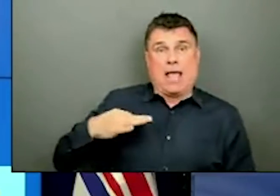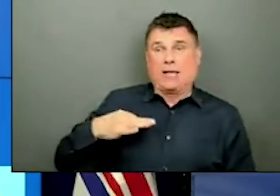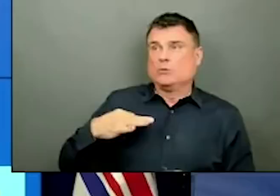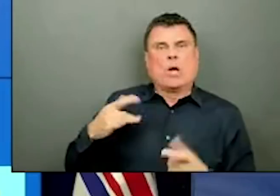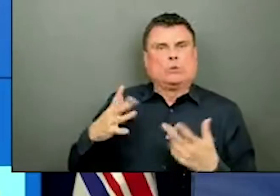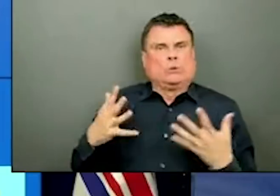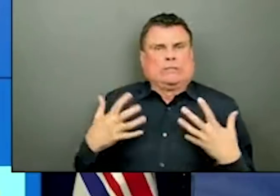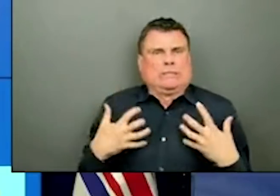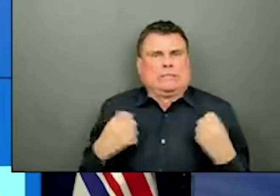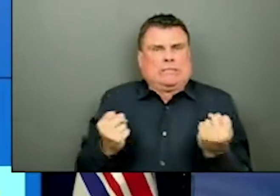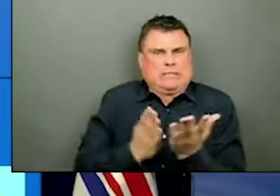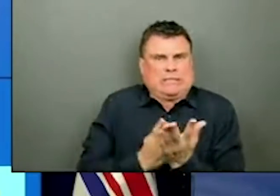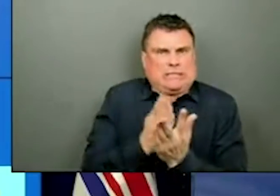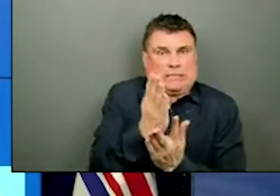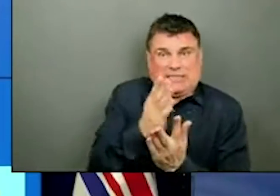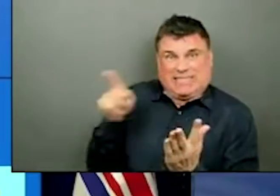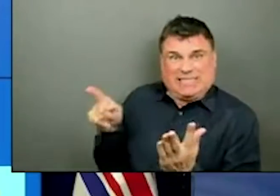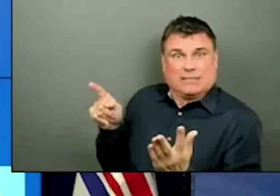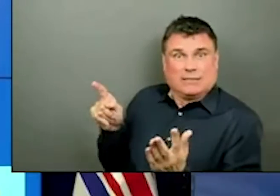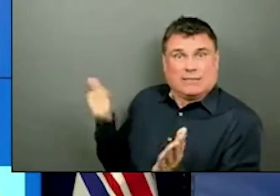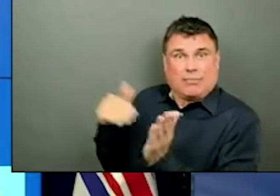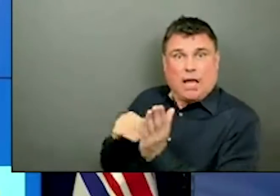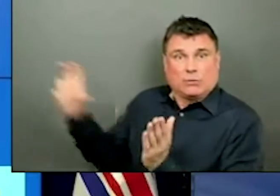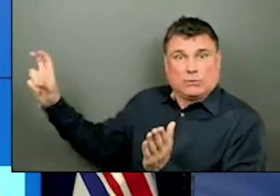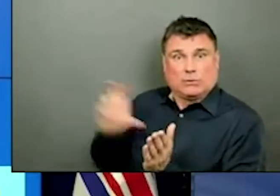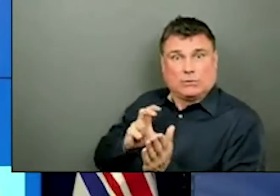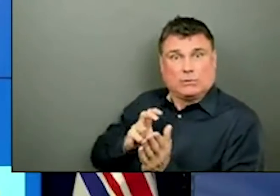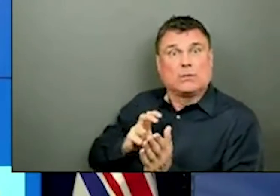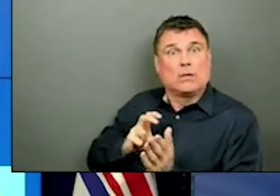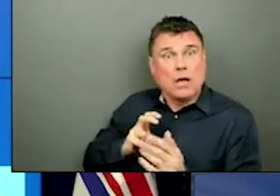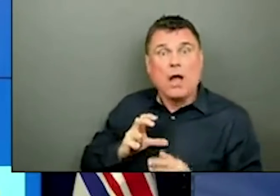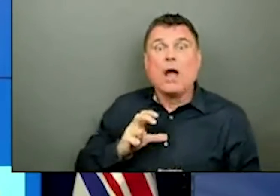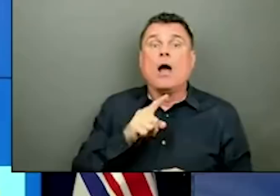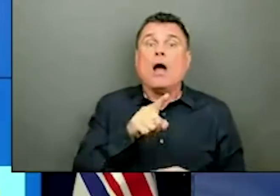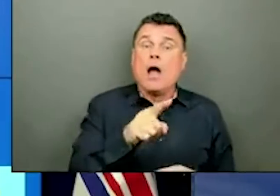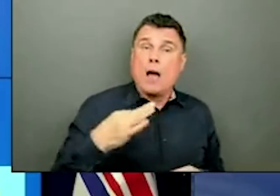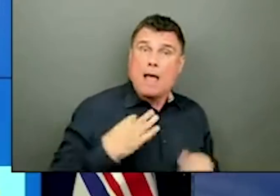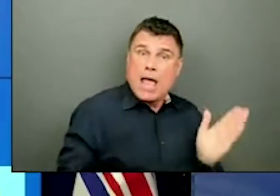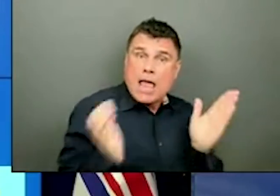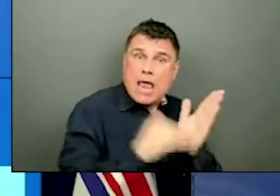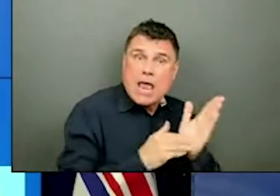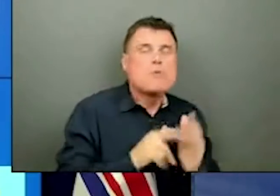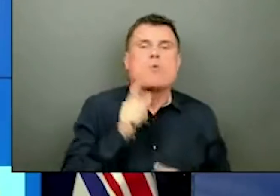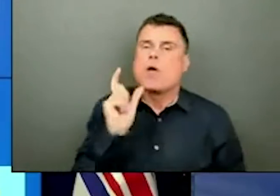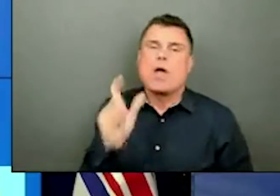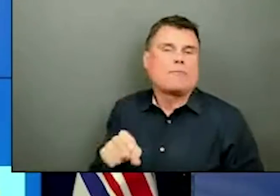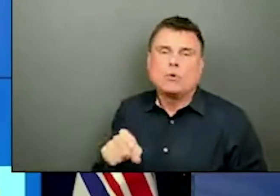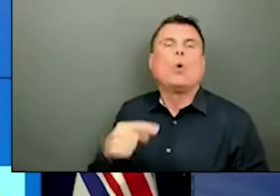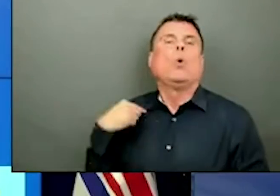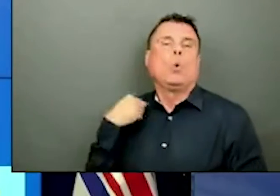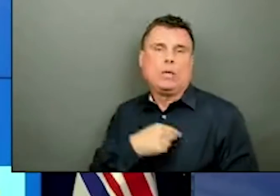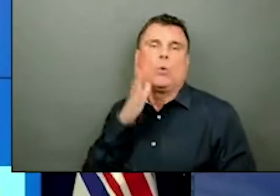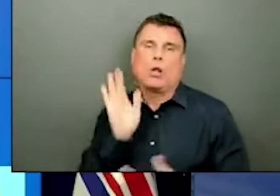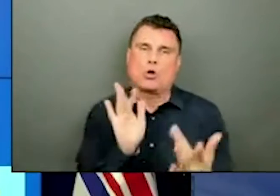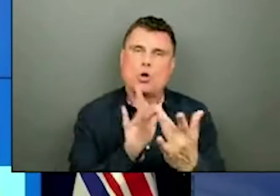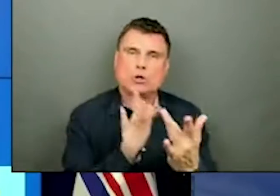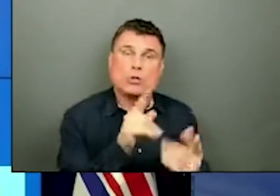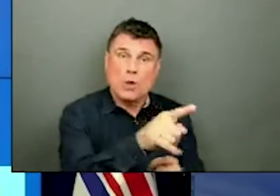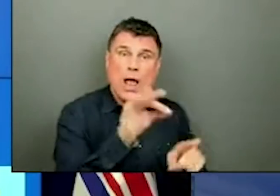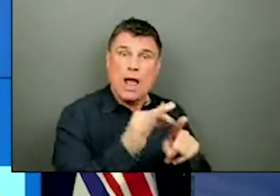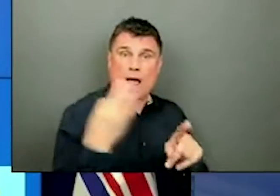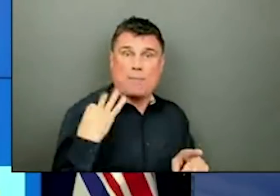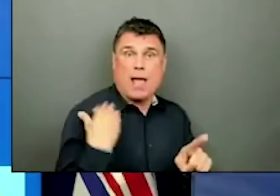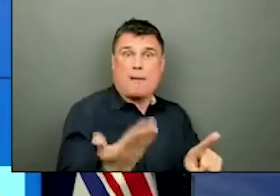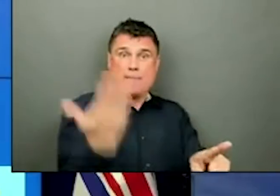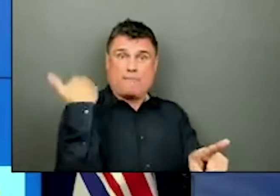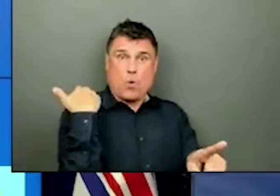contract don't need to reapply. We will be proactively reaching out to them via email so that to see if